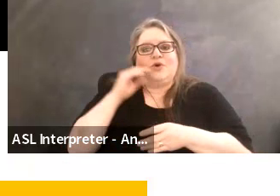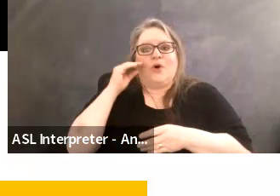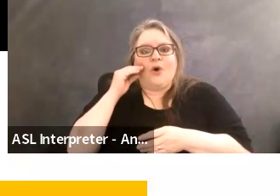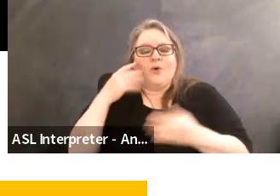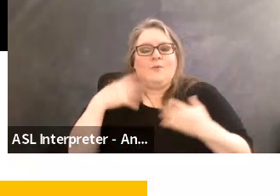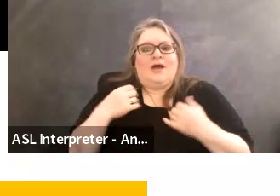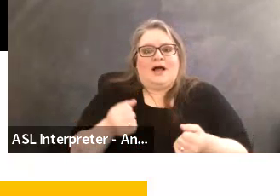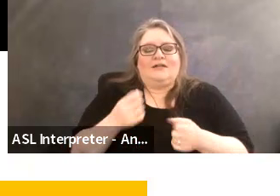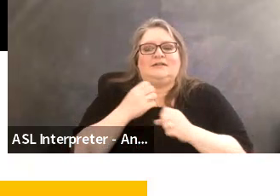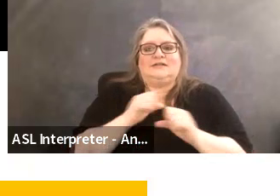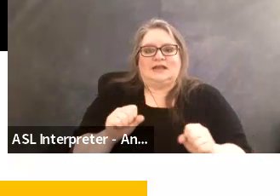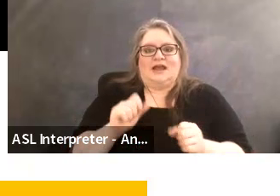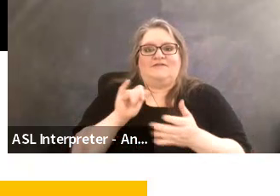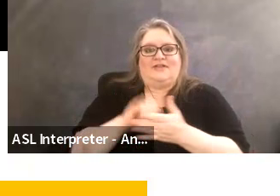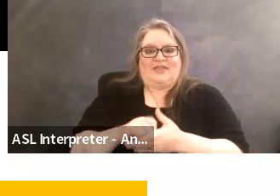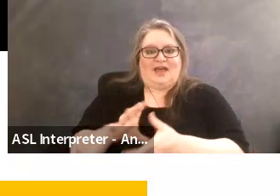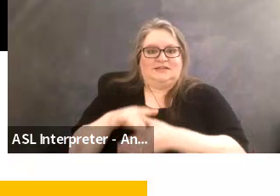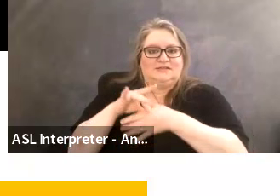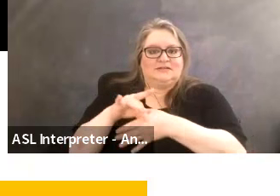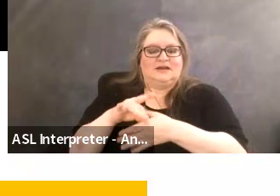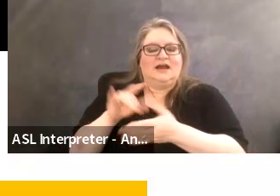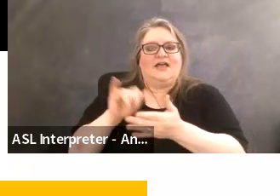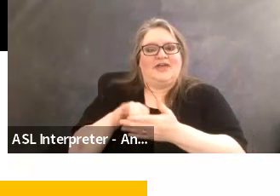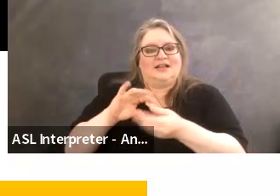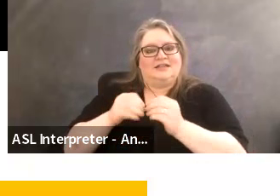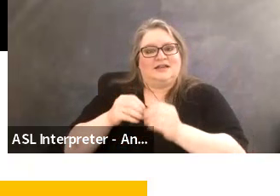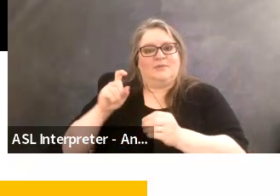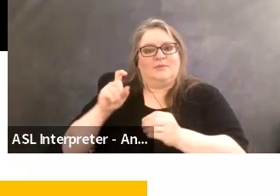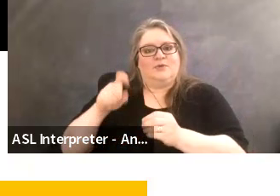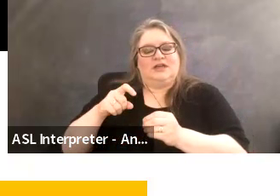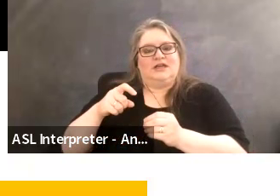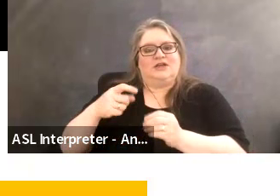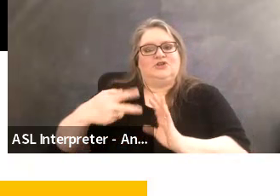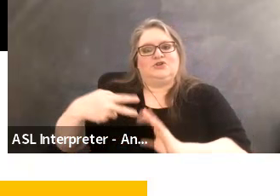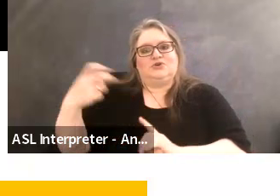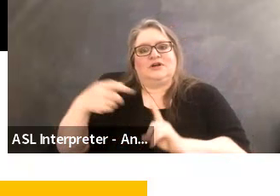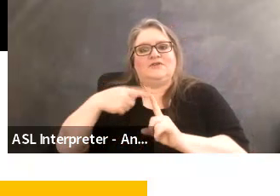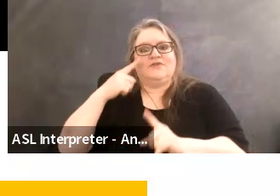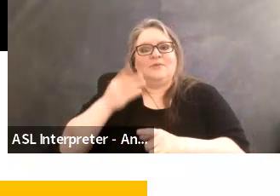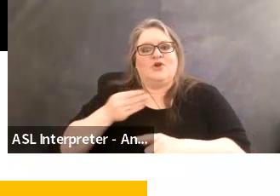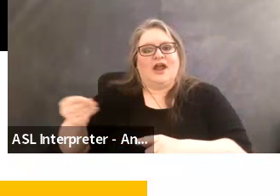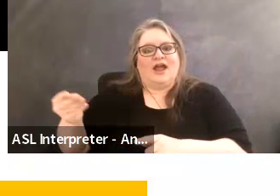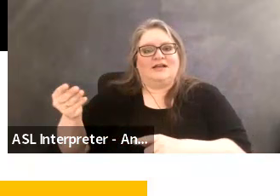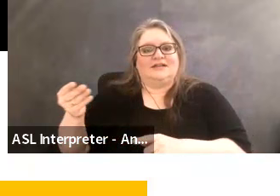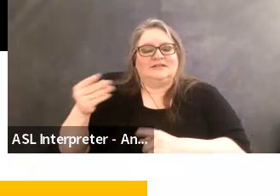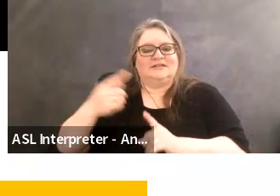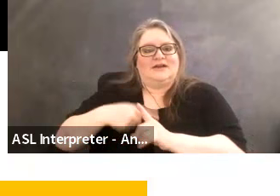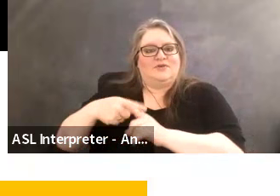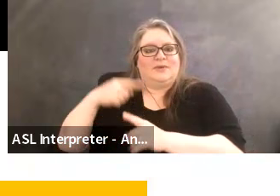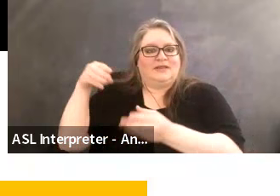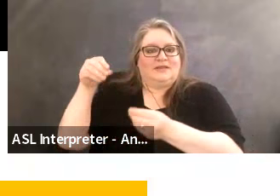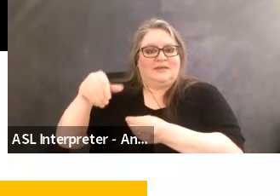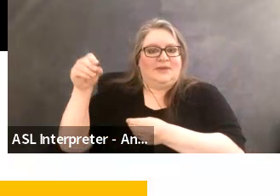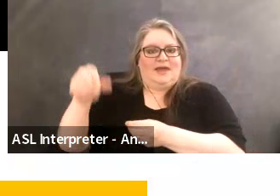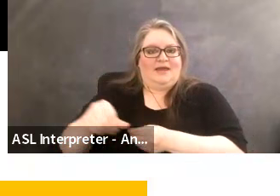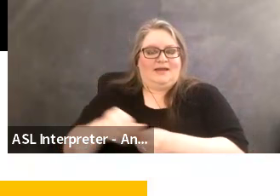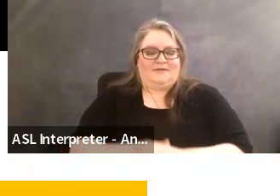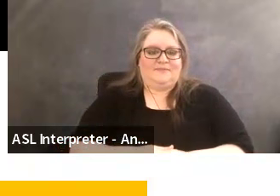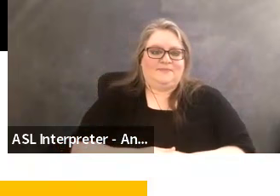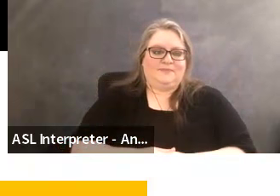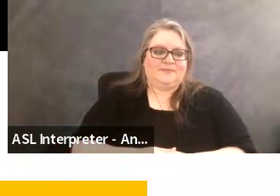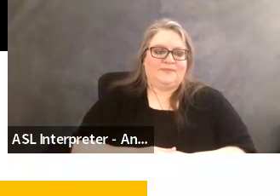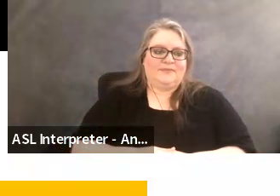safe. That's your nut. That's the number you need to draw out of your assets every month in order to pay. You need